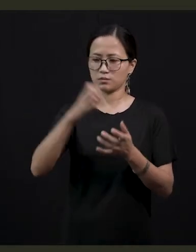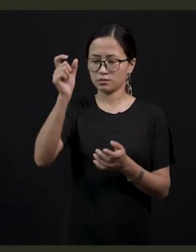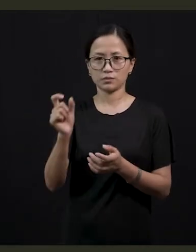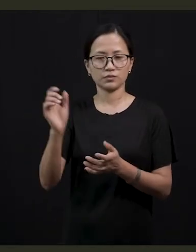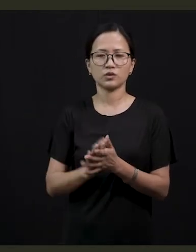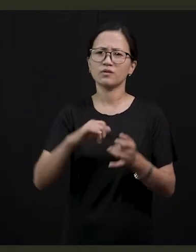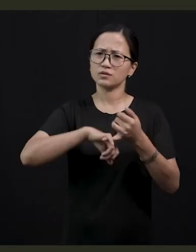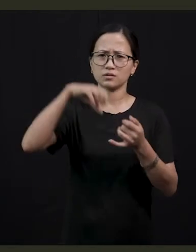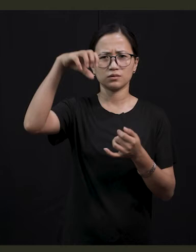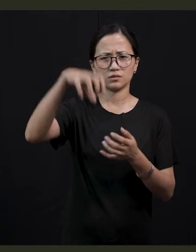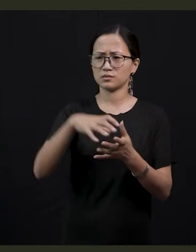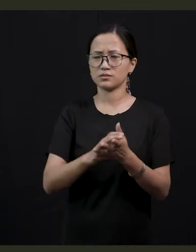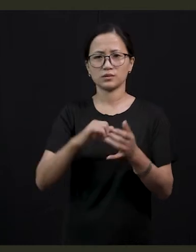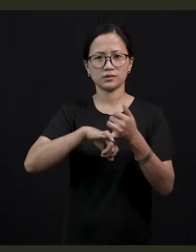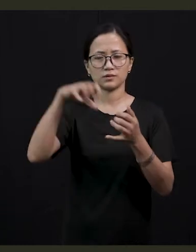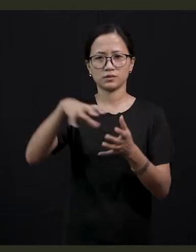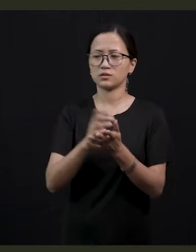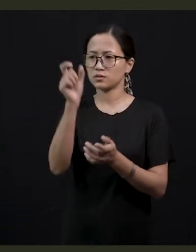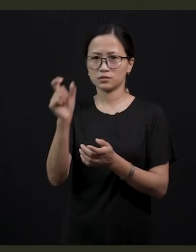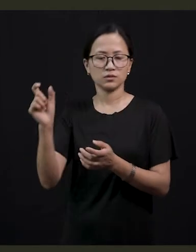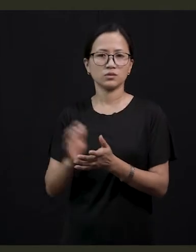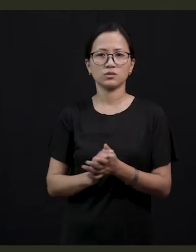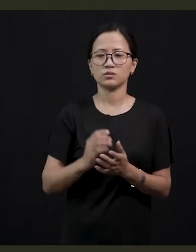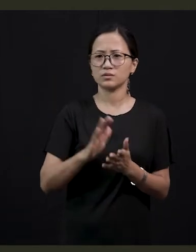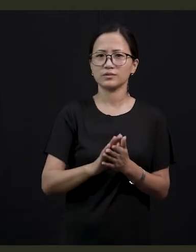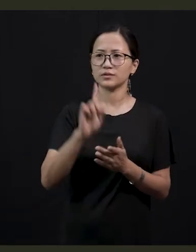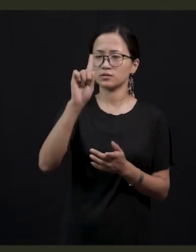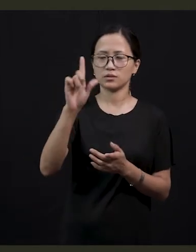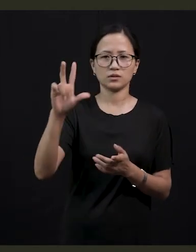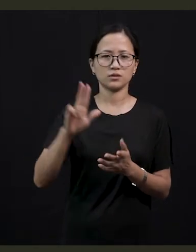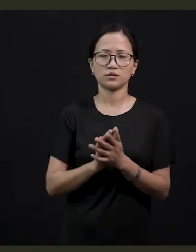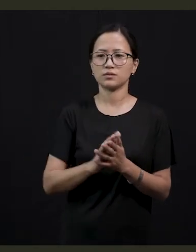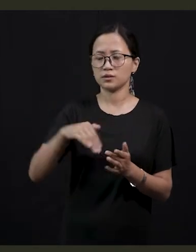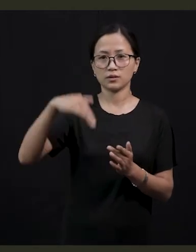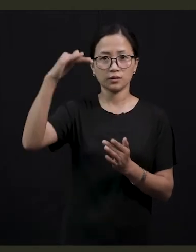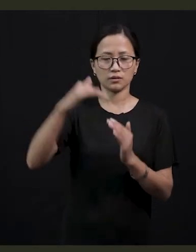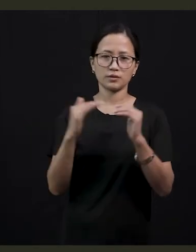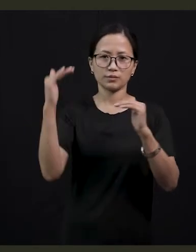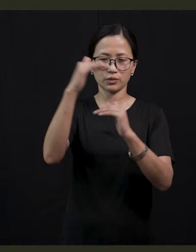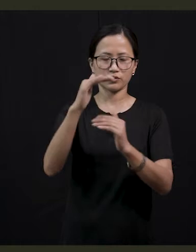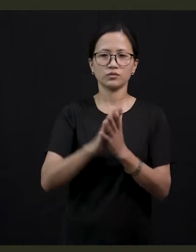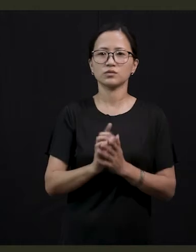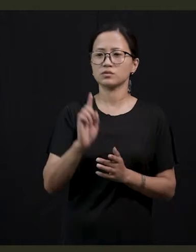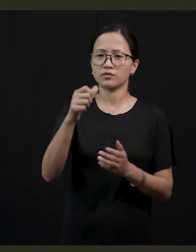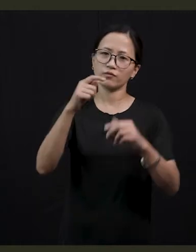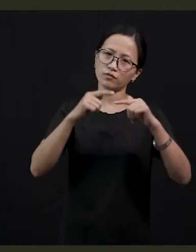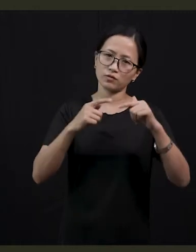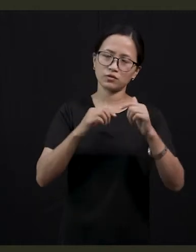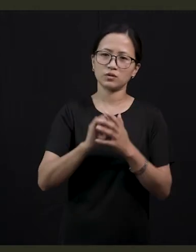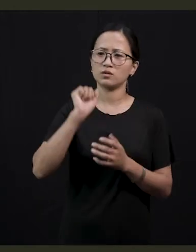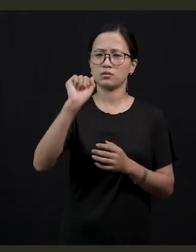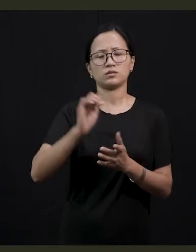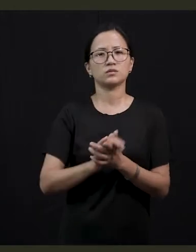of the state citizens who are 18 and above, and who are the ones who vote for their respective